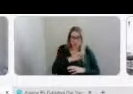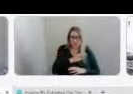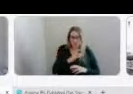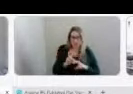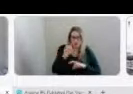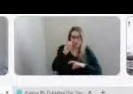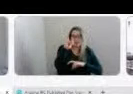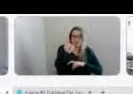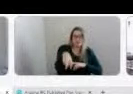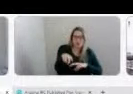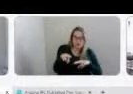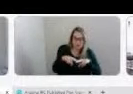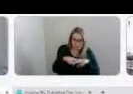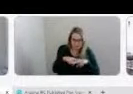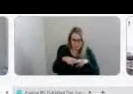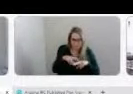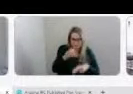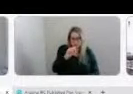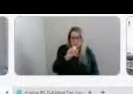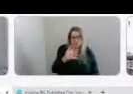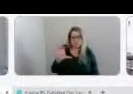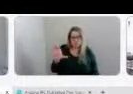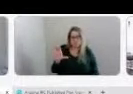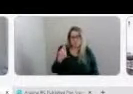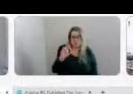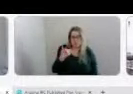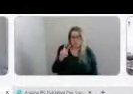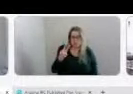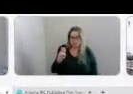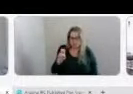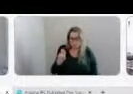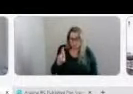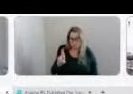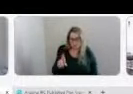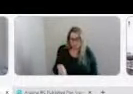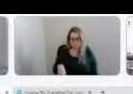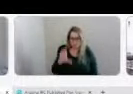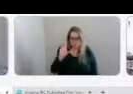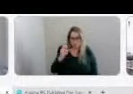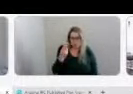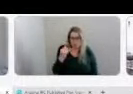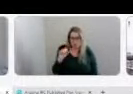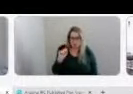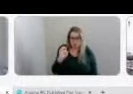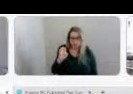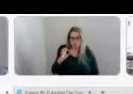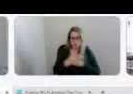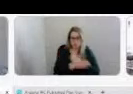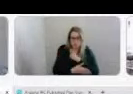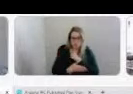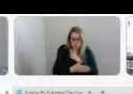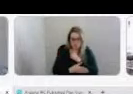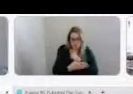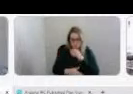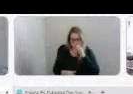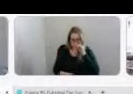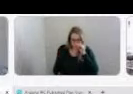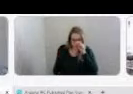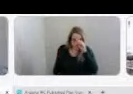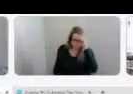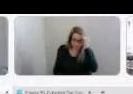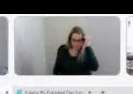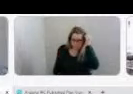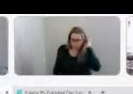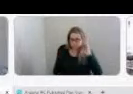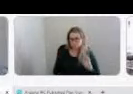railroad tracks in the santa cruz river to pull this area into cochise county that makes no sense the input given by people